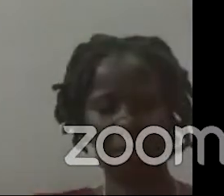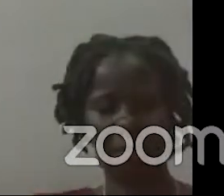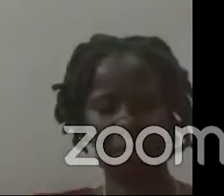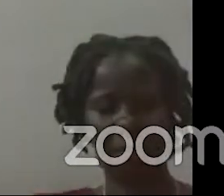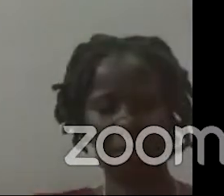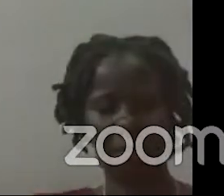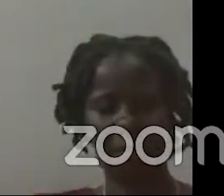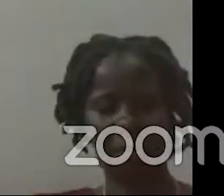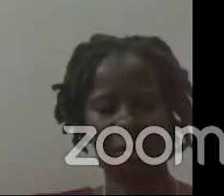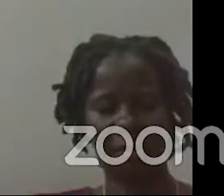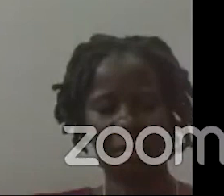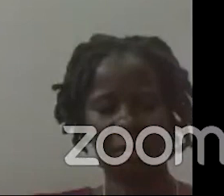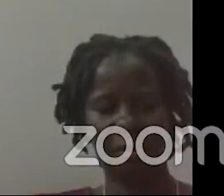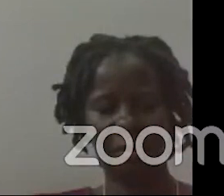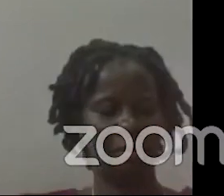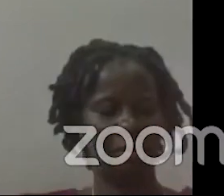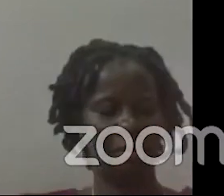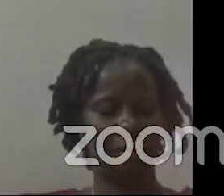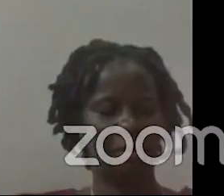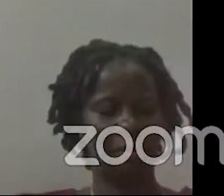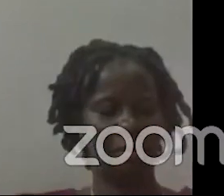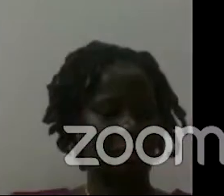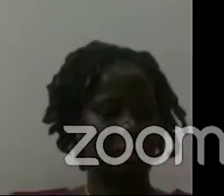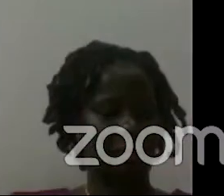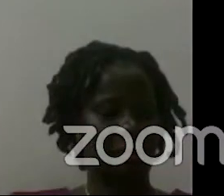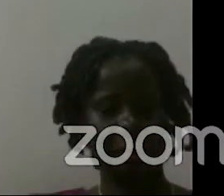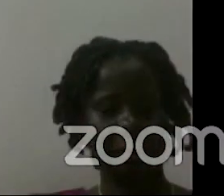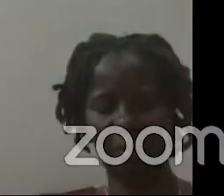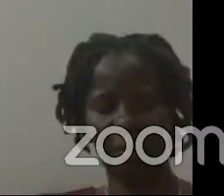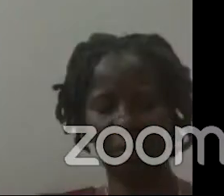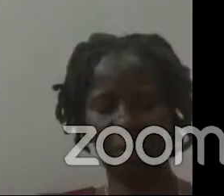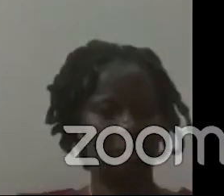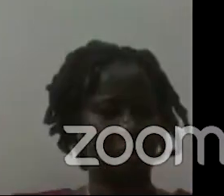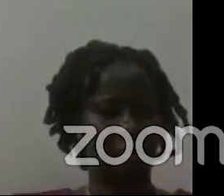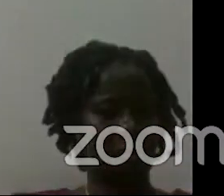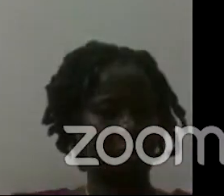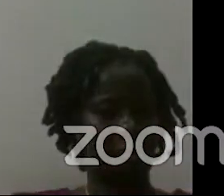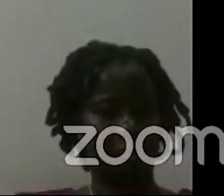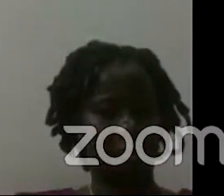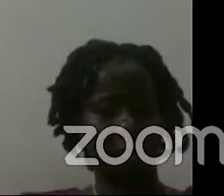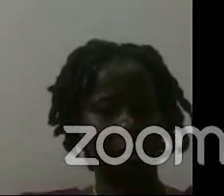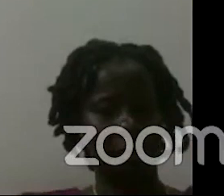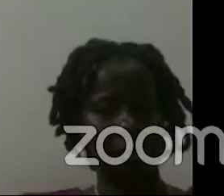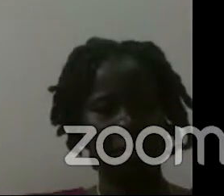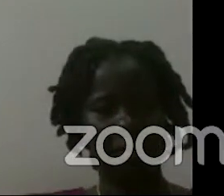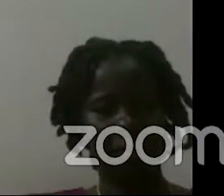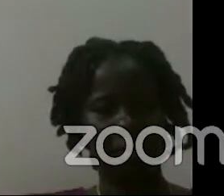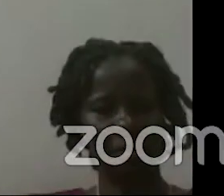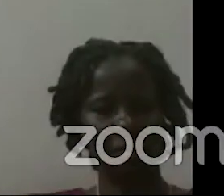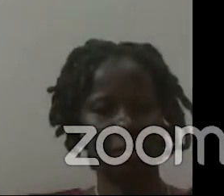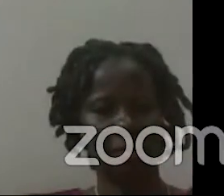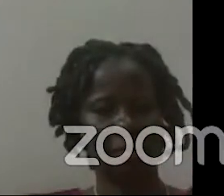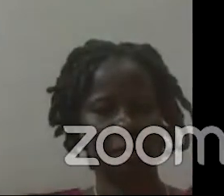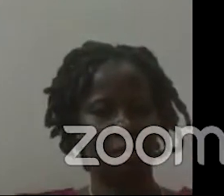in HR, probably investment and marketing. But I wasn't given these committees because I needed to